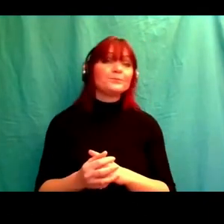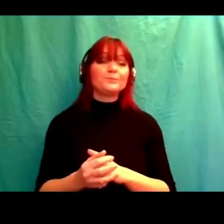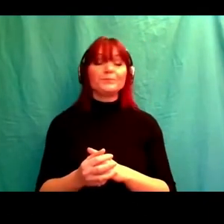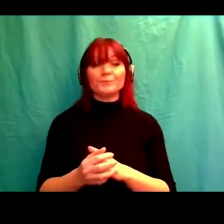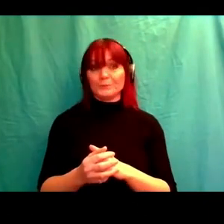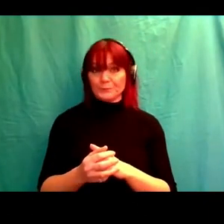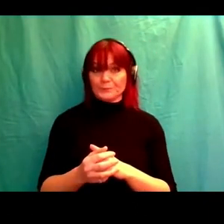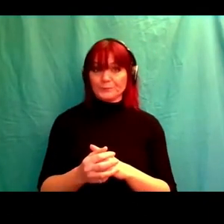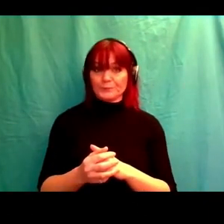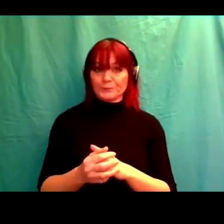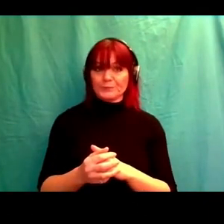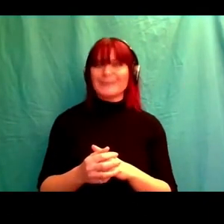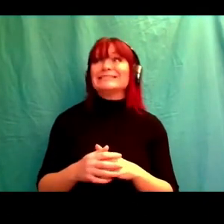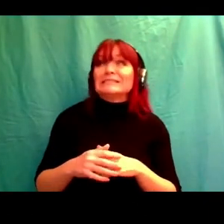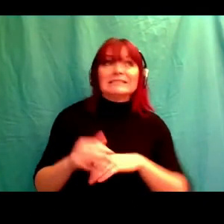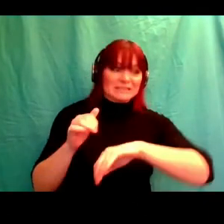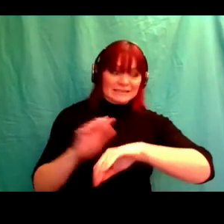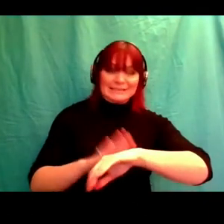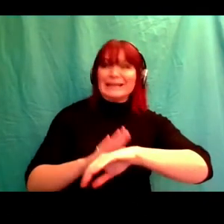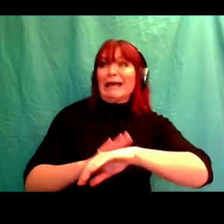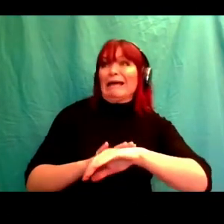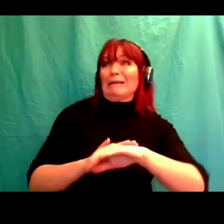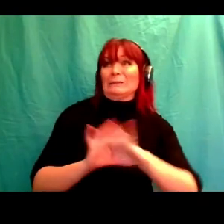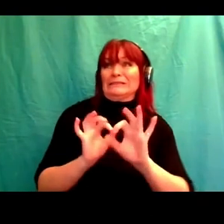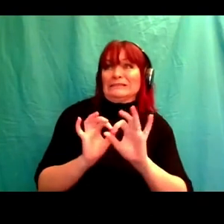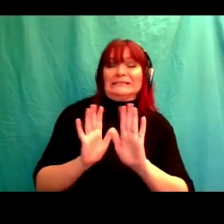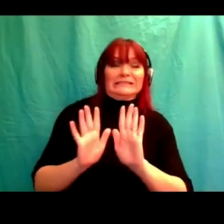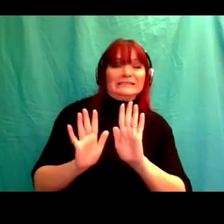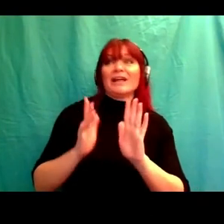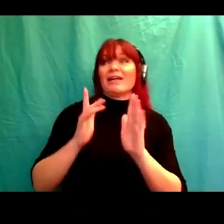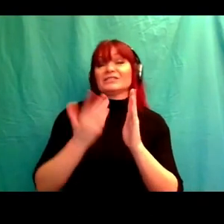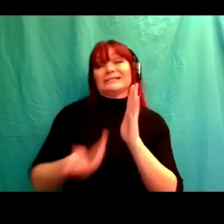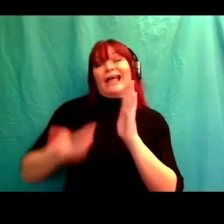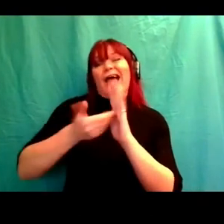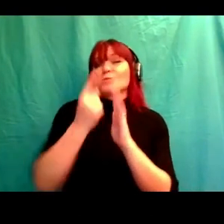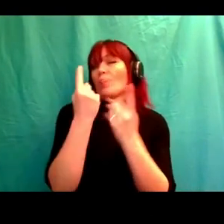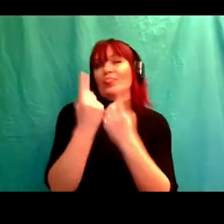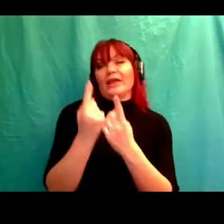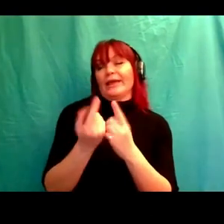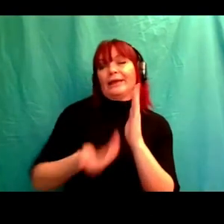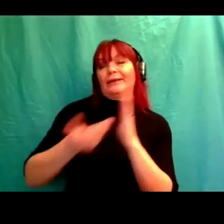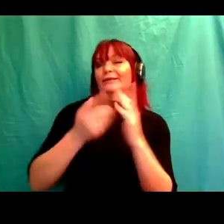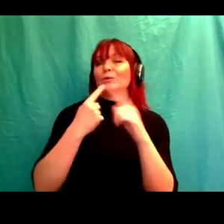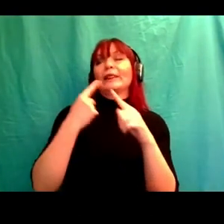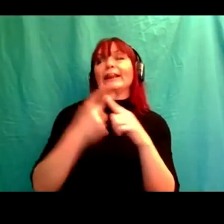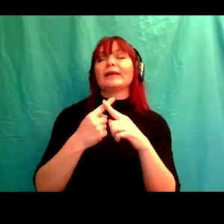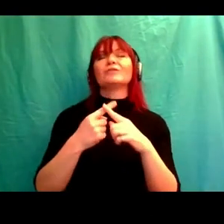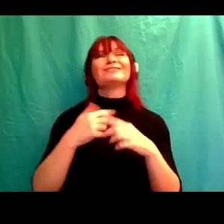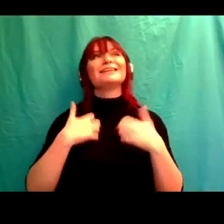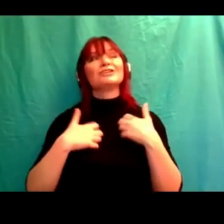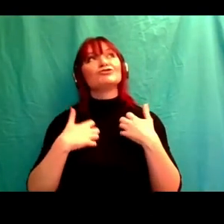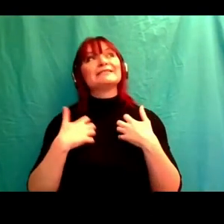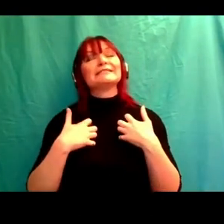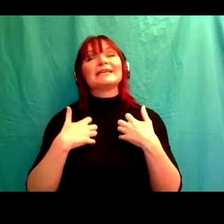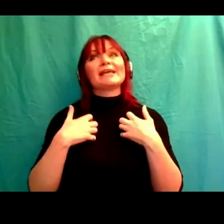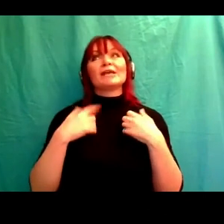I know we're quite tight on time, so I'm just going to add one quick thing to that. So I think really interesting reflections from Susie and Siva on, broadly if you like,